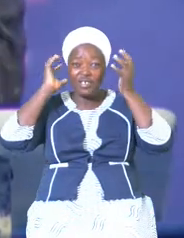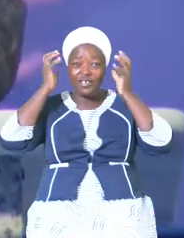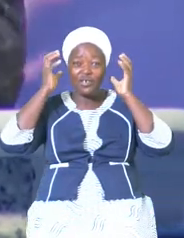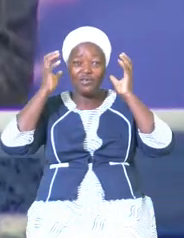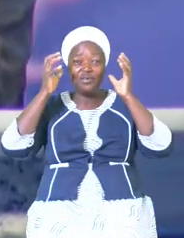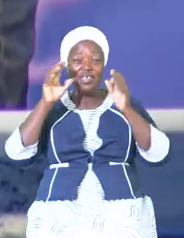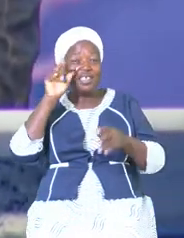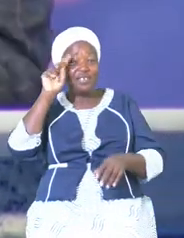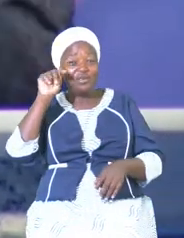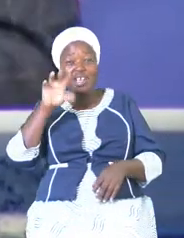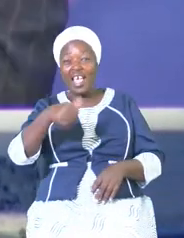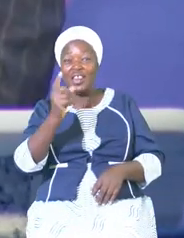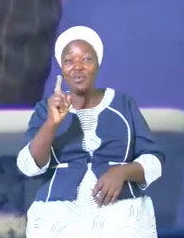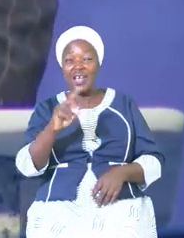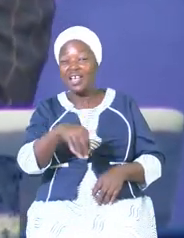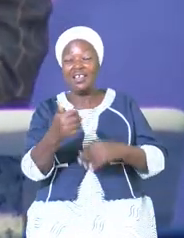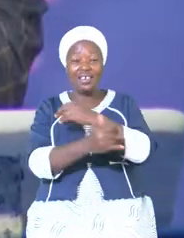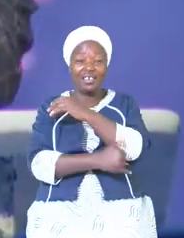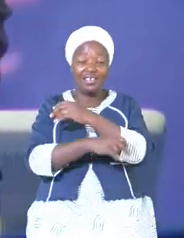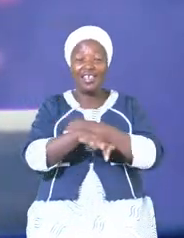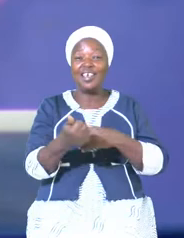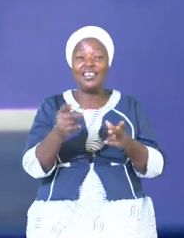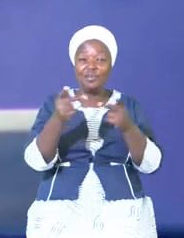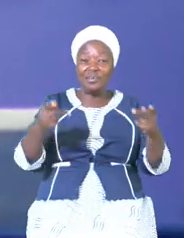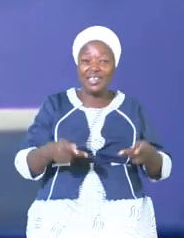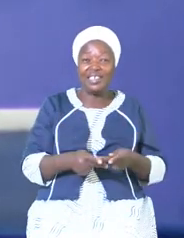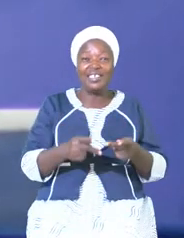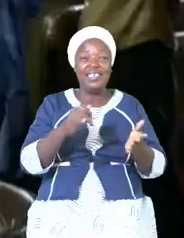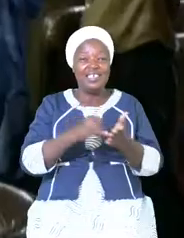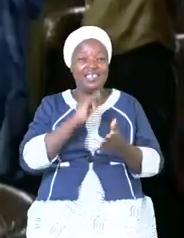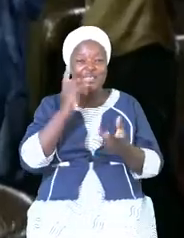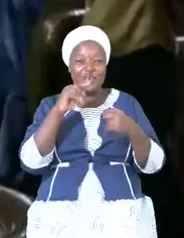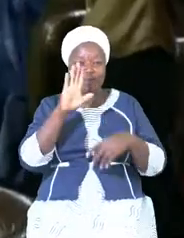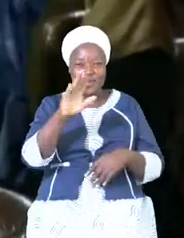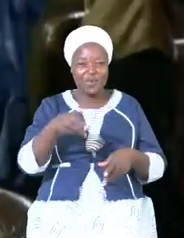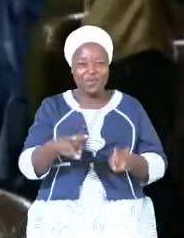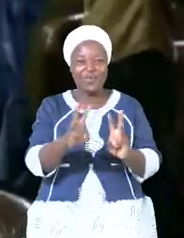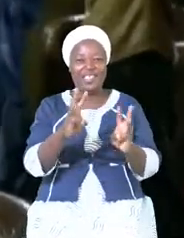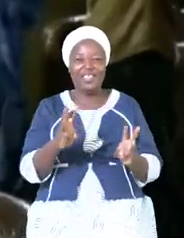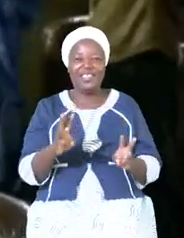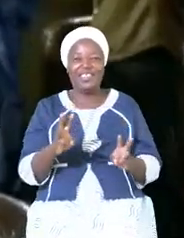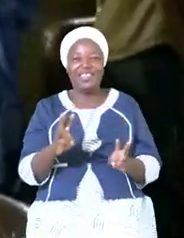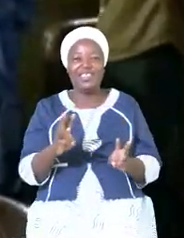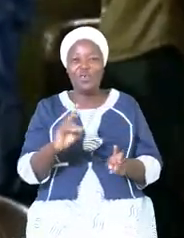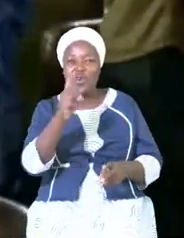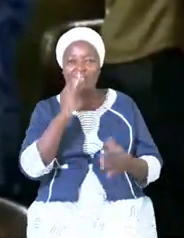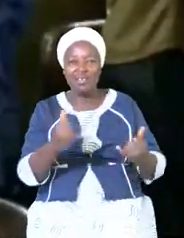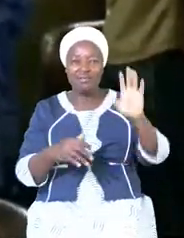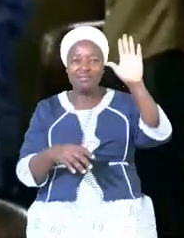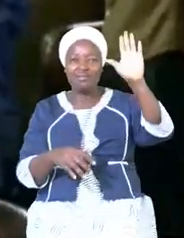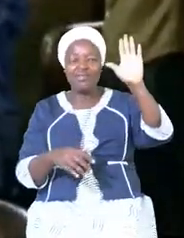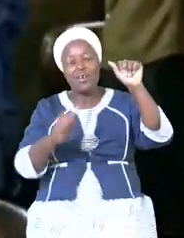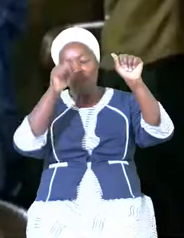anywhere, any country, any continent, it's coming your way. What are you?